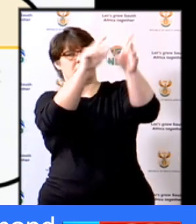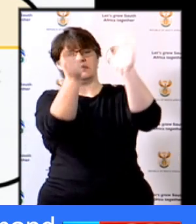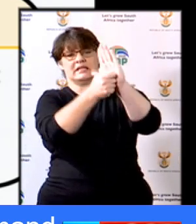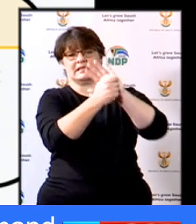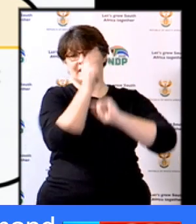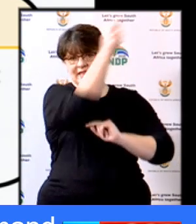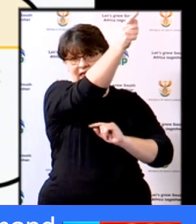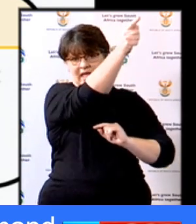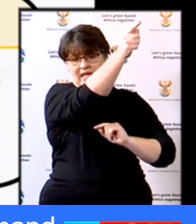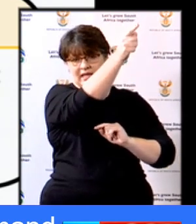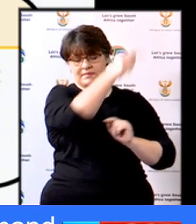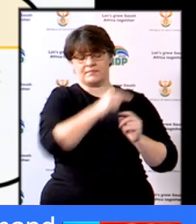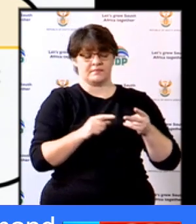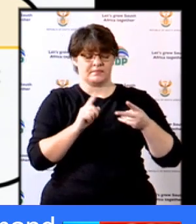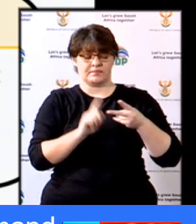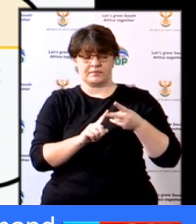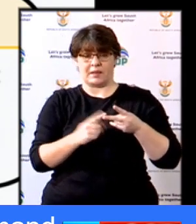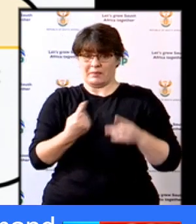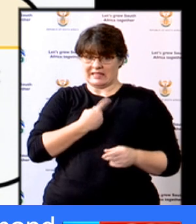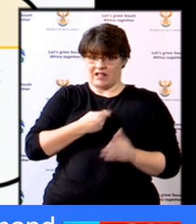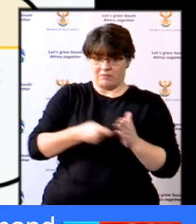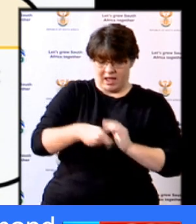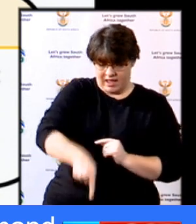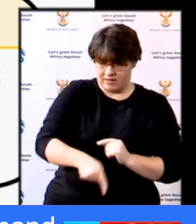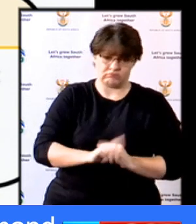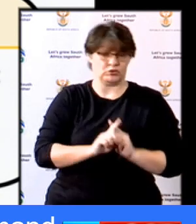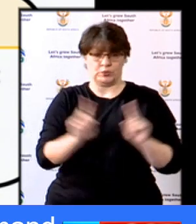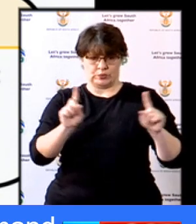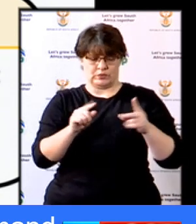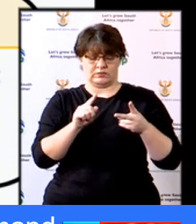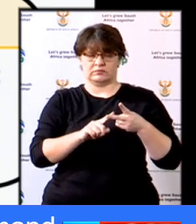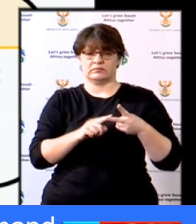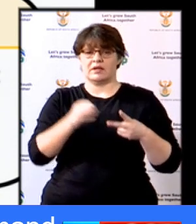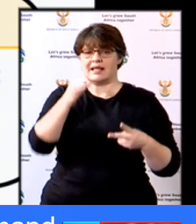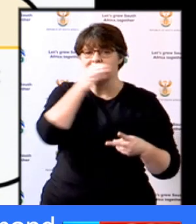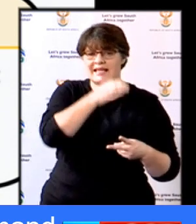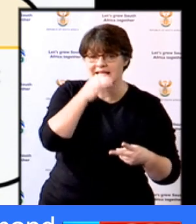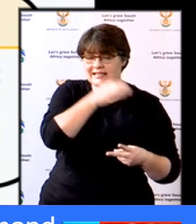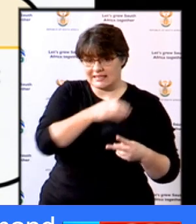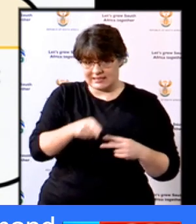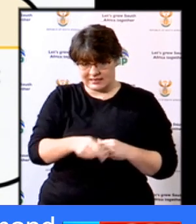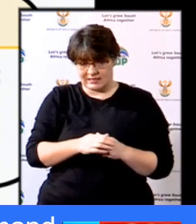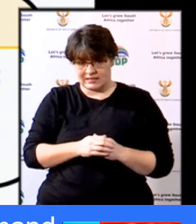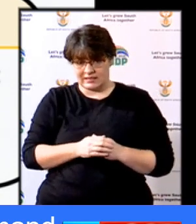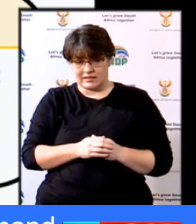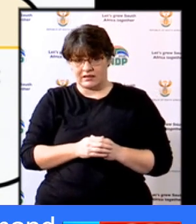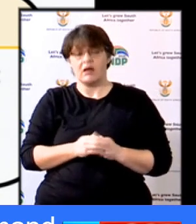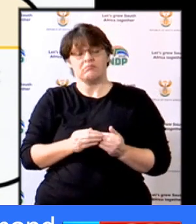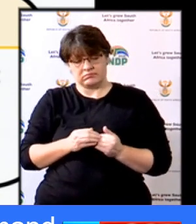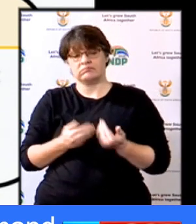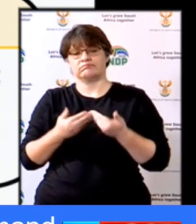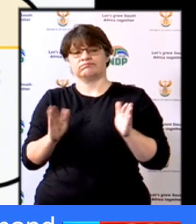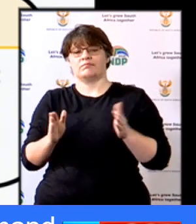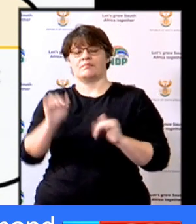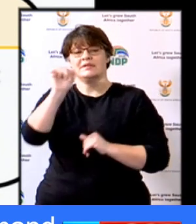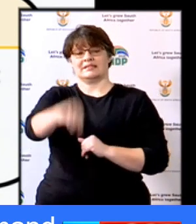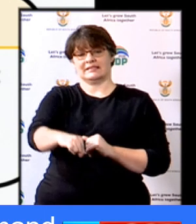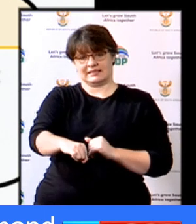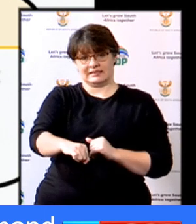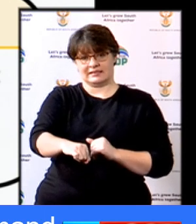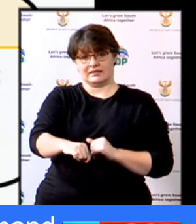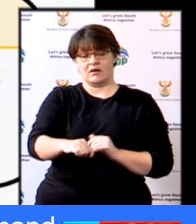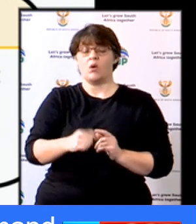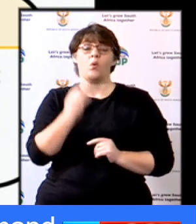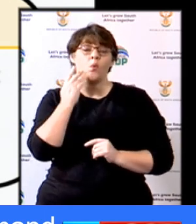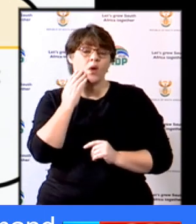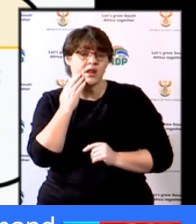The sale of liquor in licensed premises will now be permitted as of